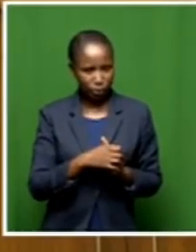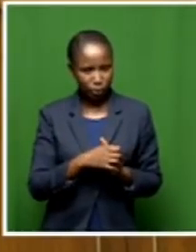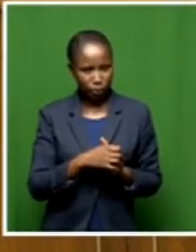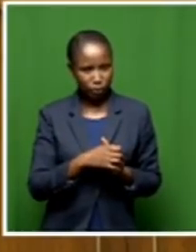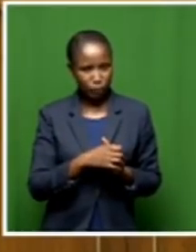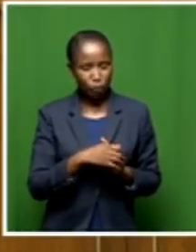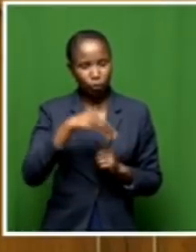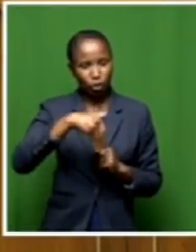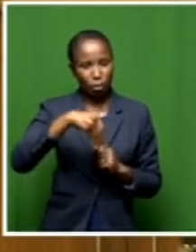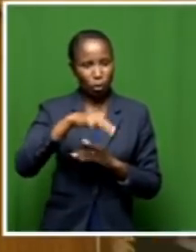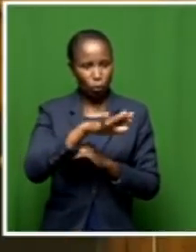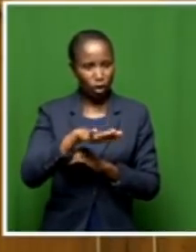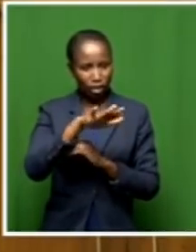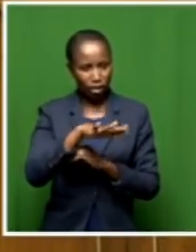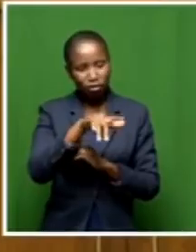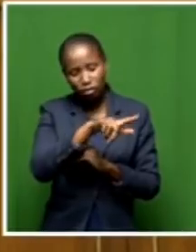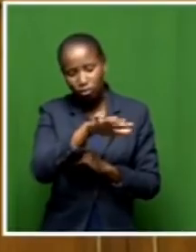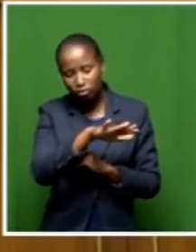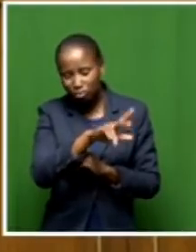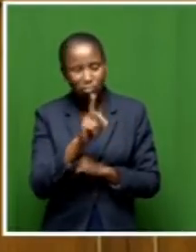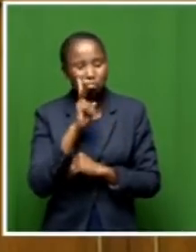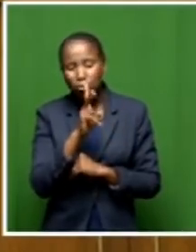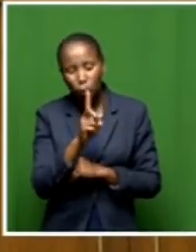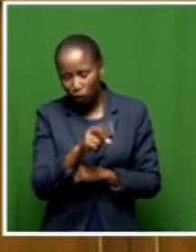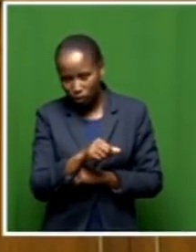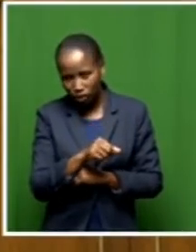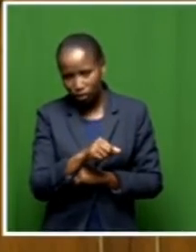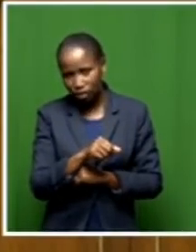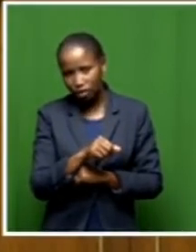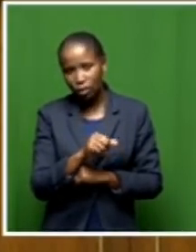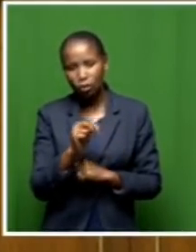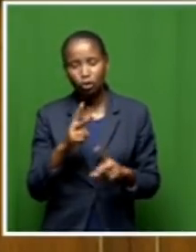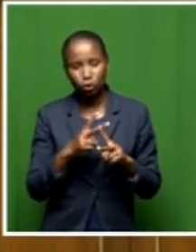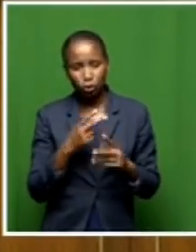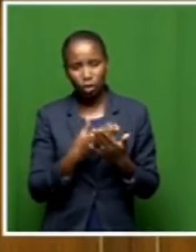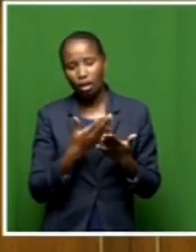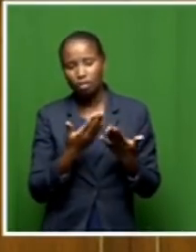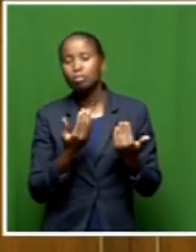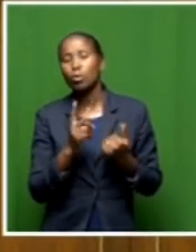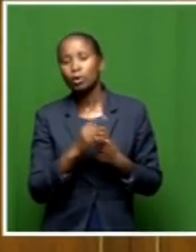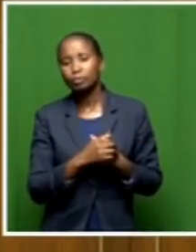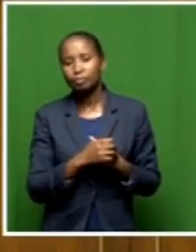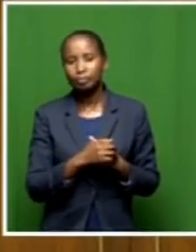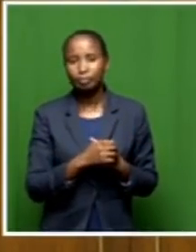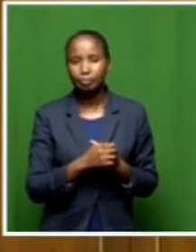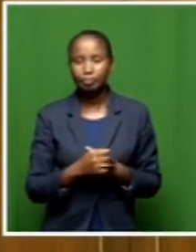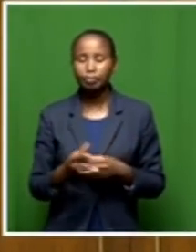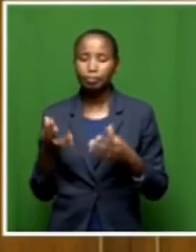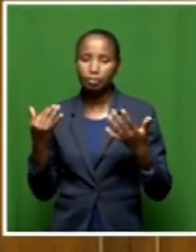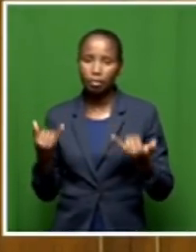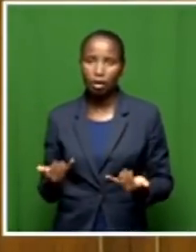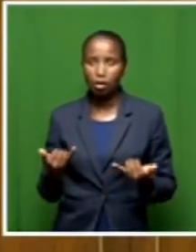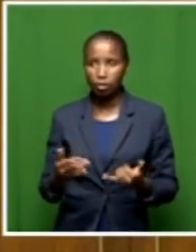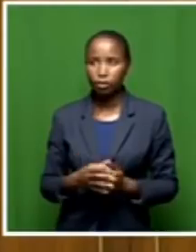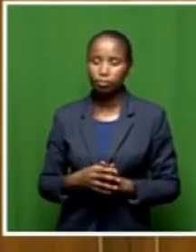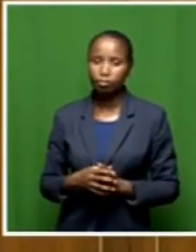and what do you attribute it to? At this stage, it's a bit hard to say,